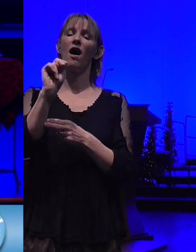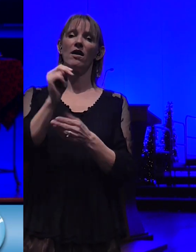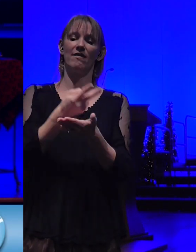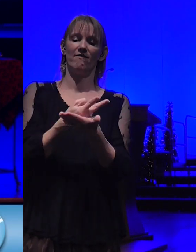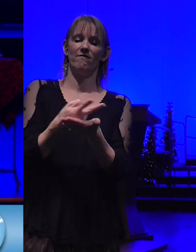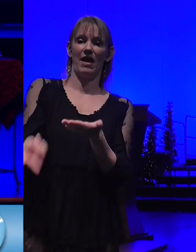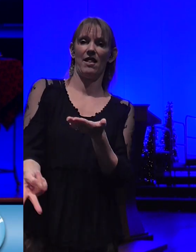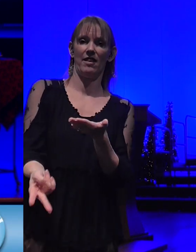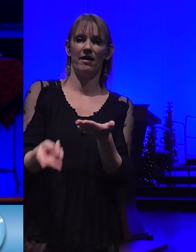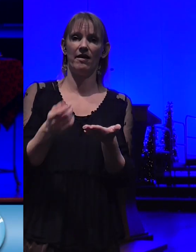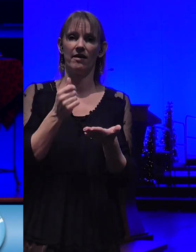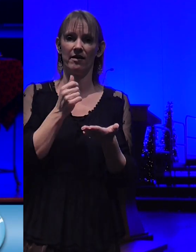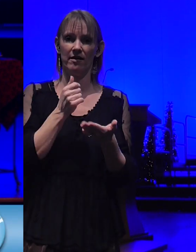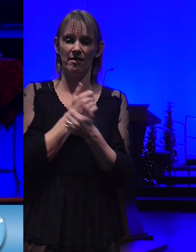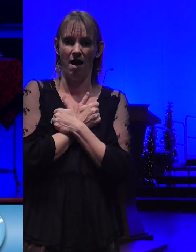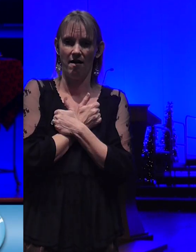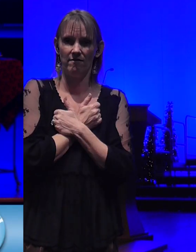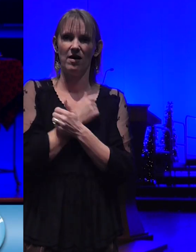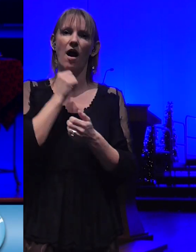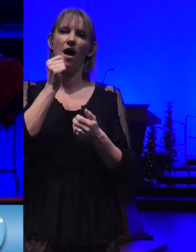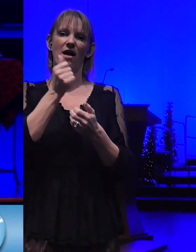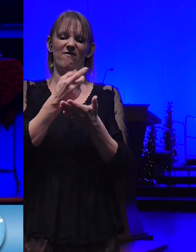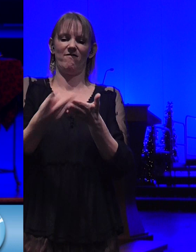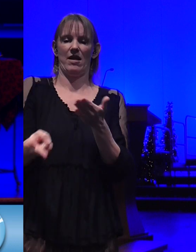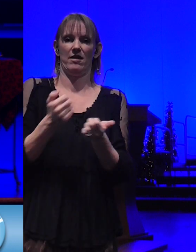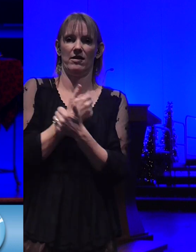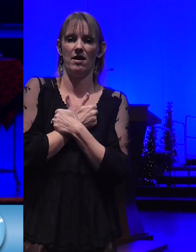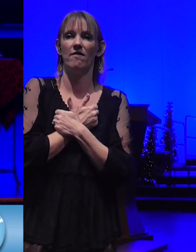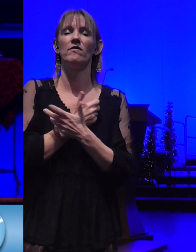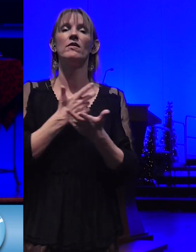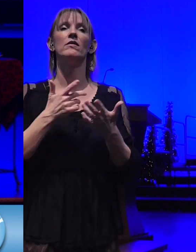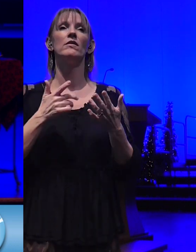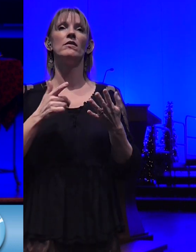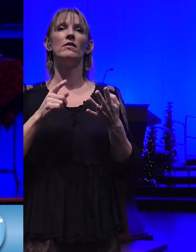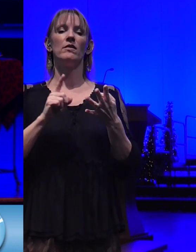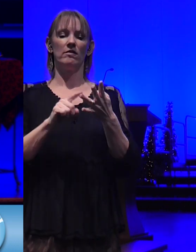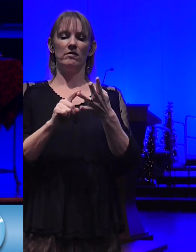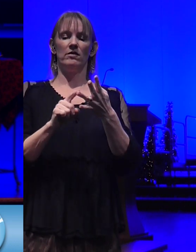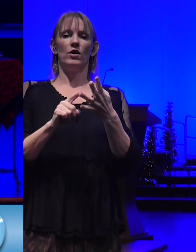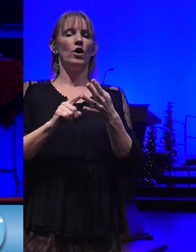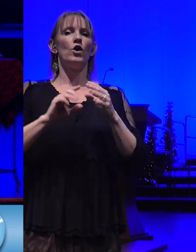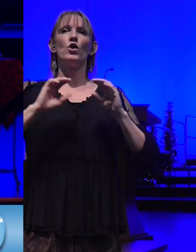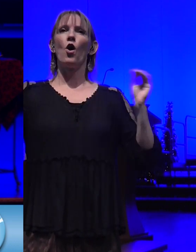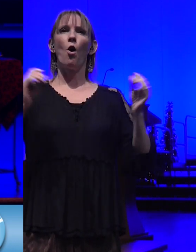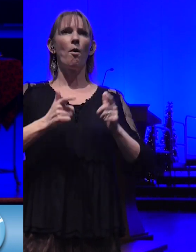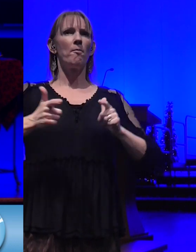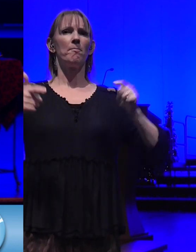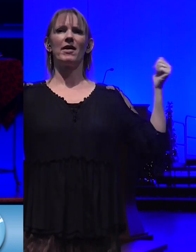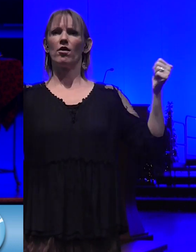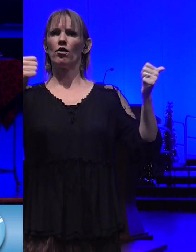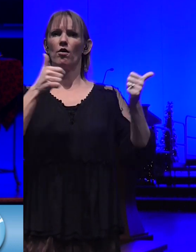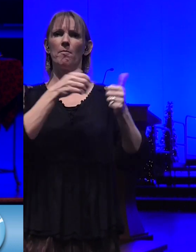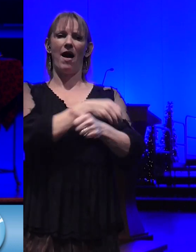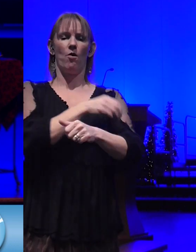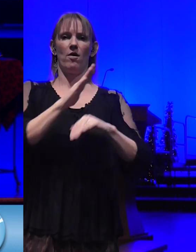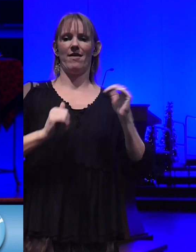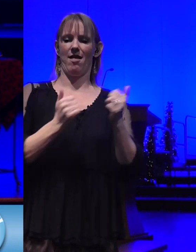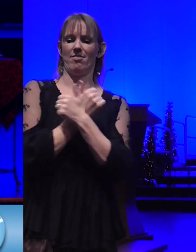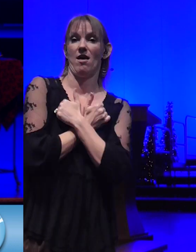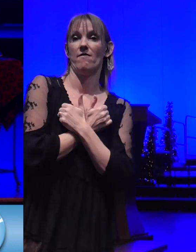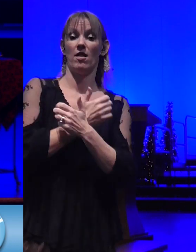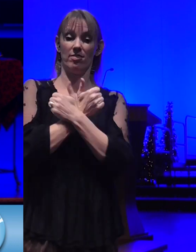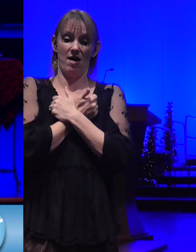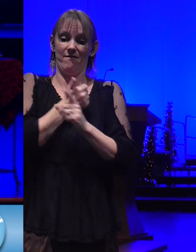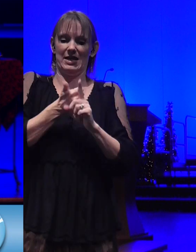love. There's no greater power than love. I suggest that love is